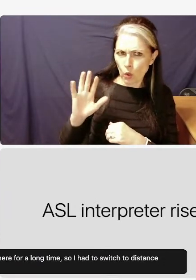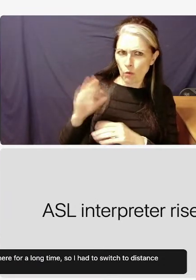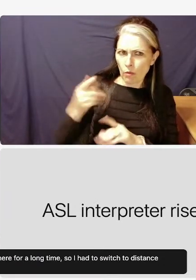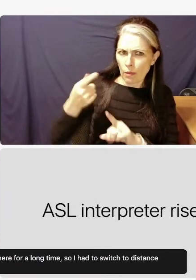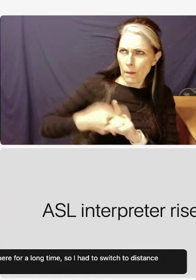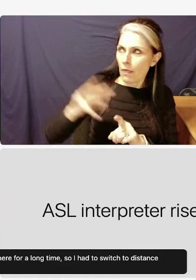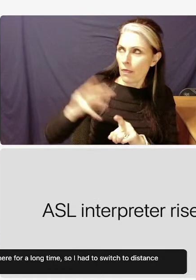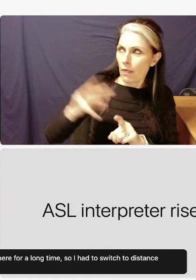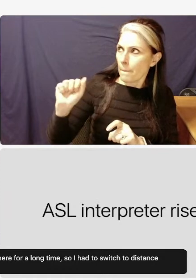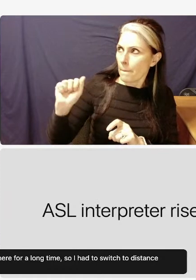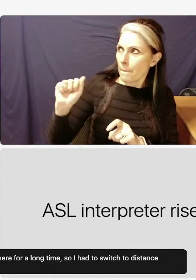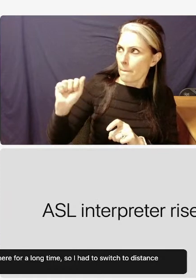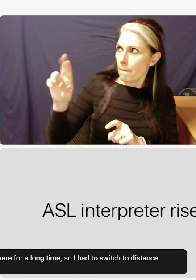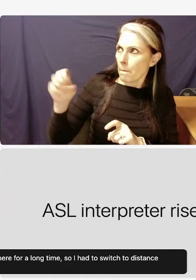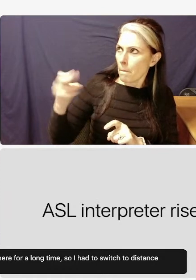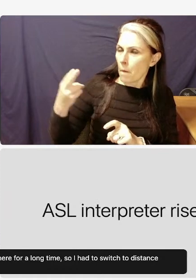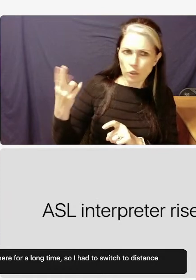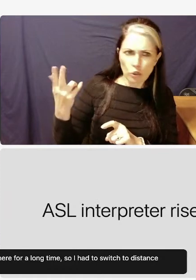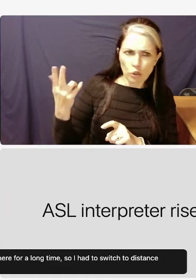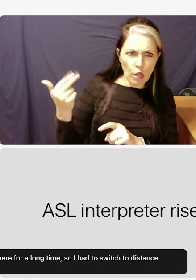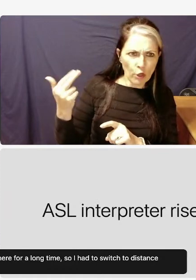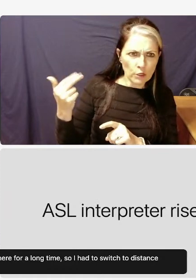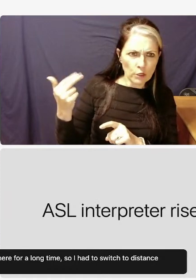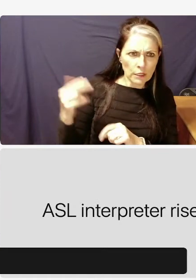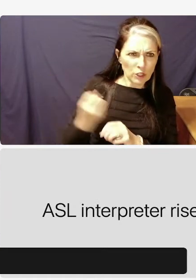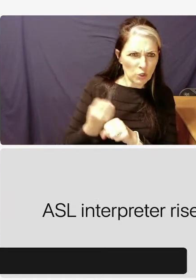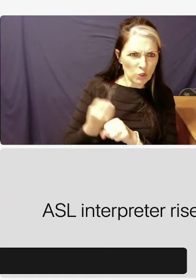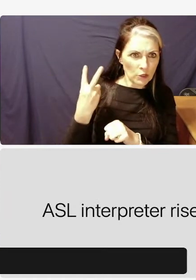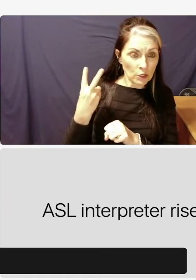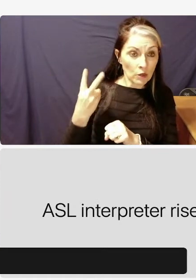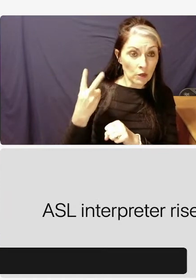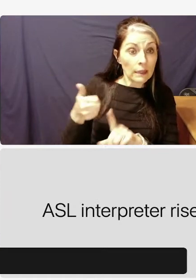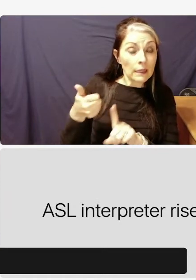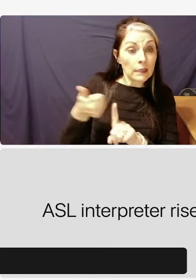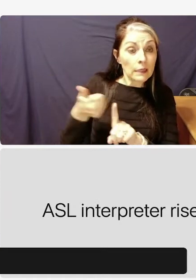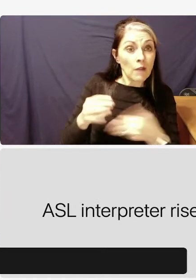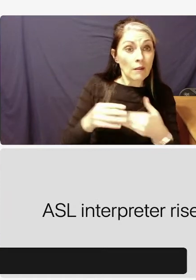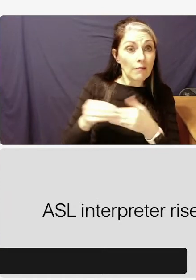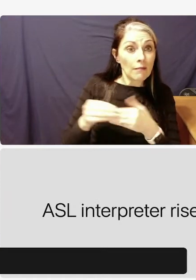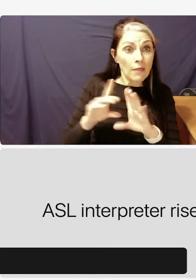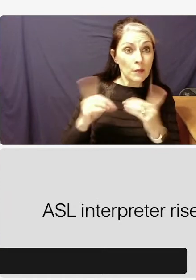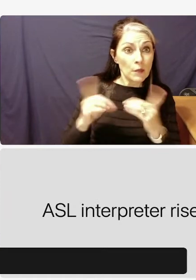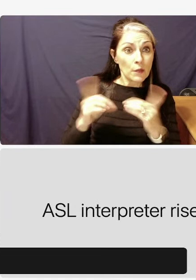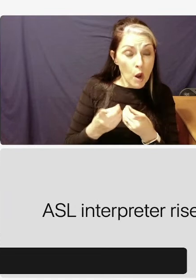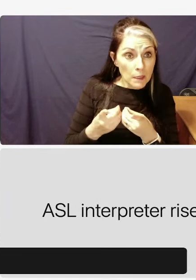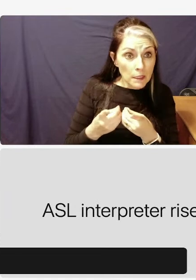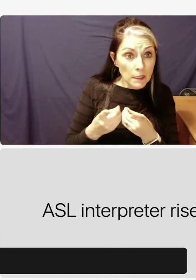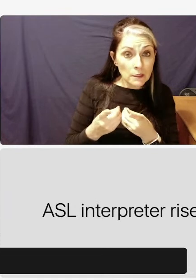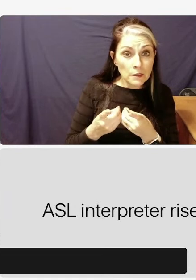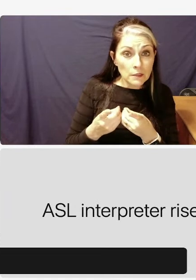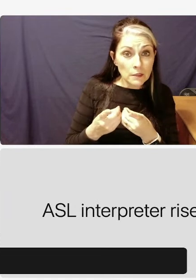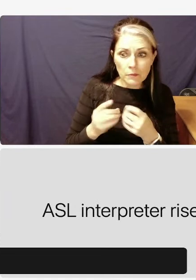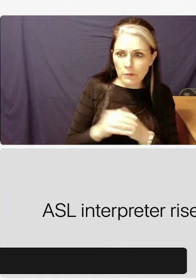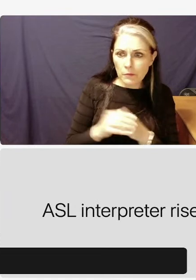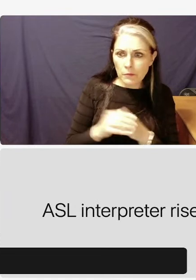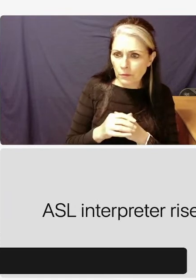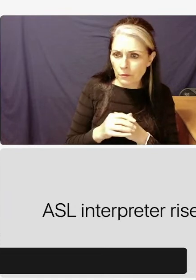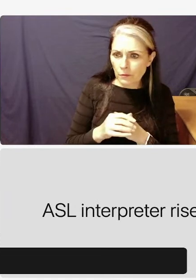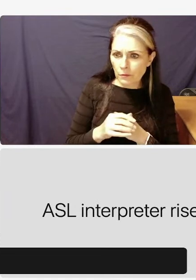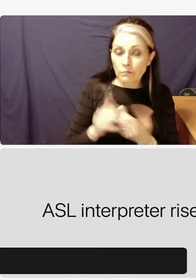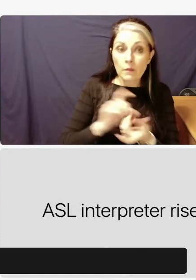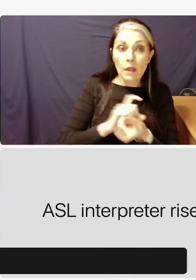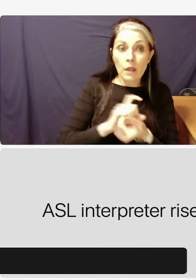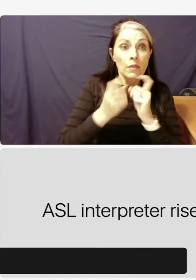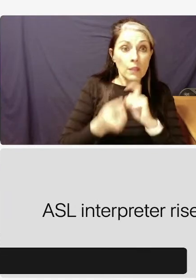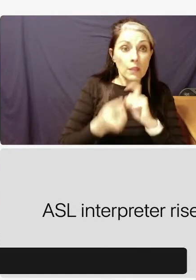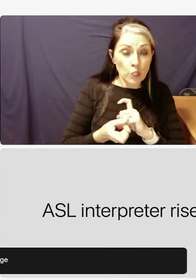what 13th chain or something like that uh shane led his department let the chain uh change the change